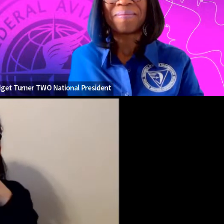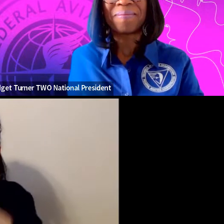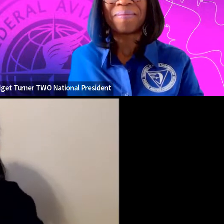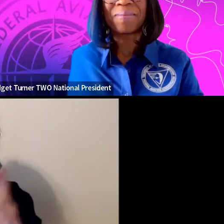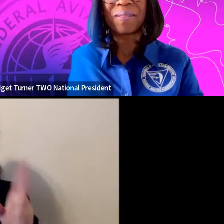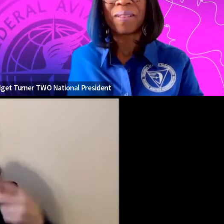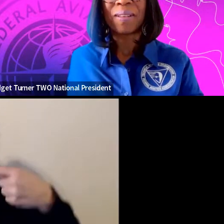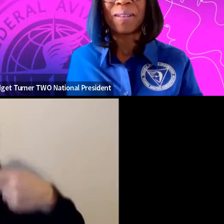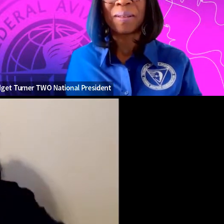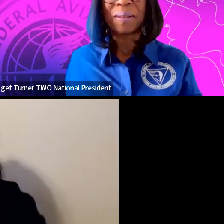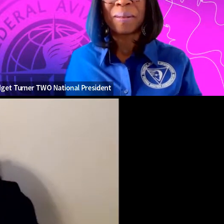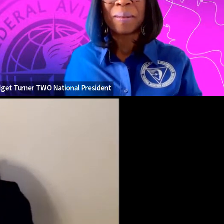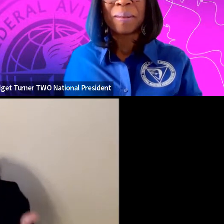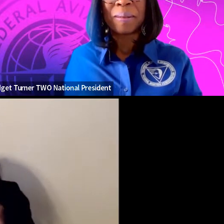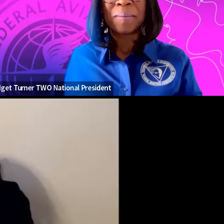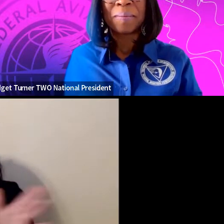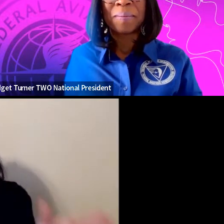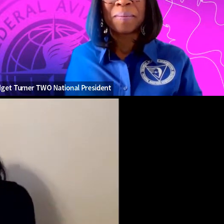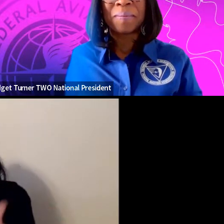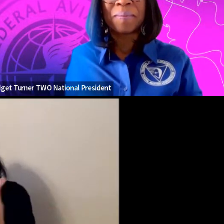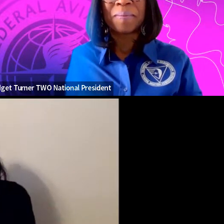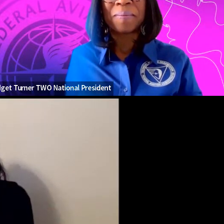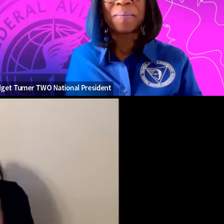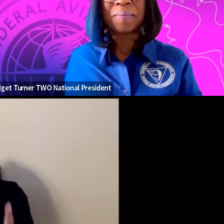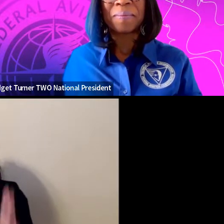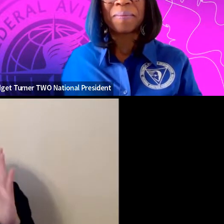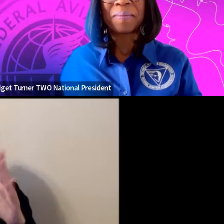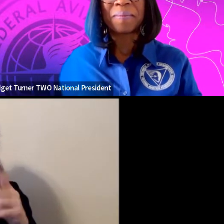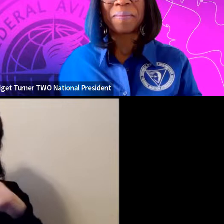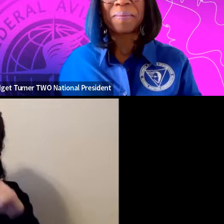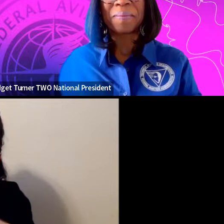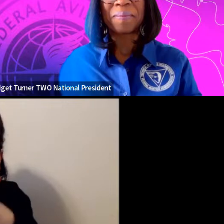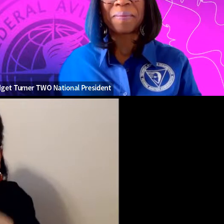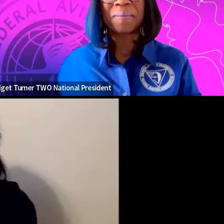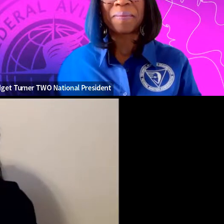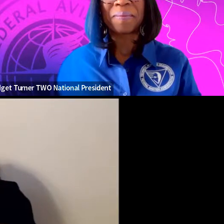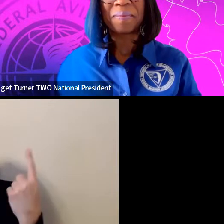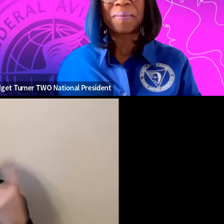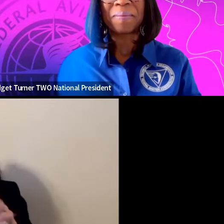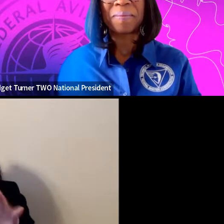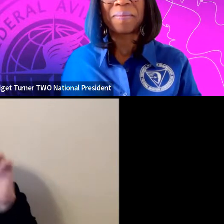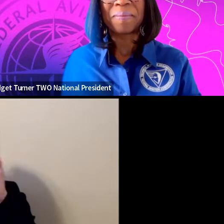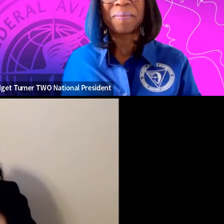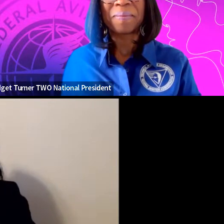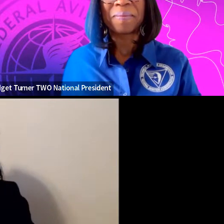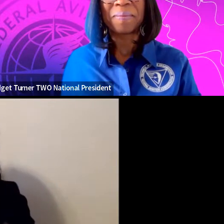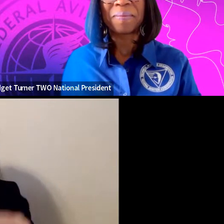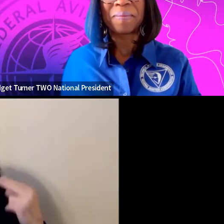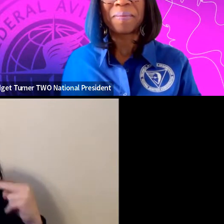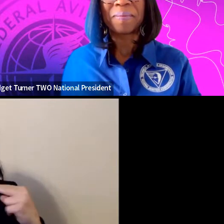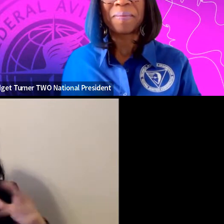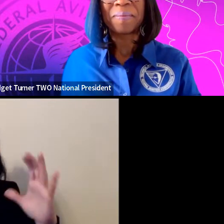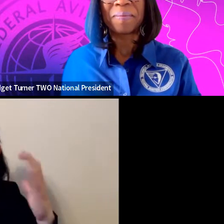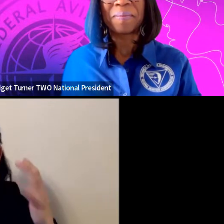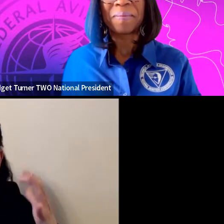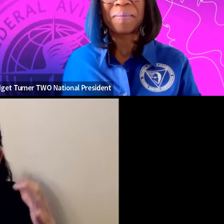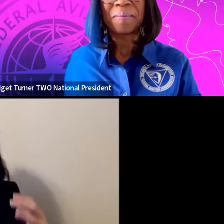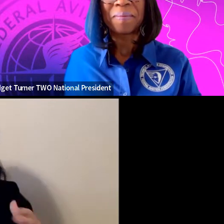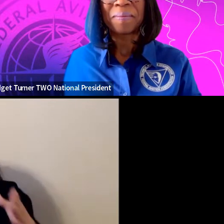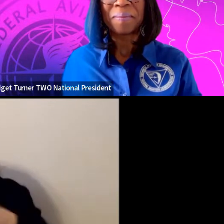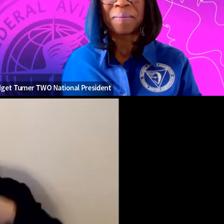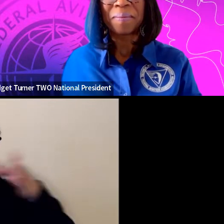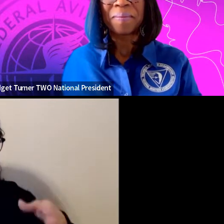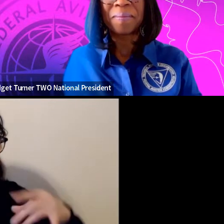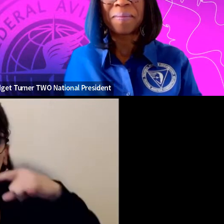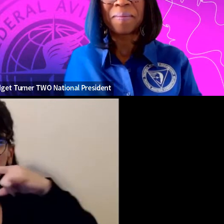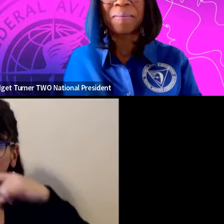and encourage everyone listening to these women tonight to please think of your daughters, your nieces, your cousins, your neighbors'